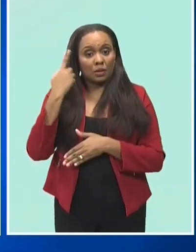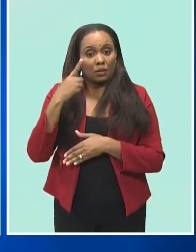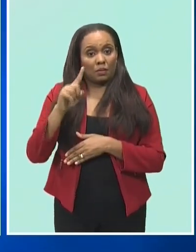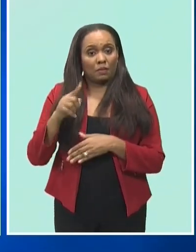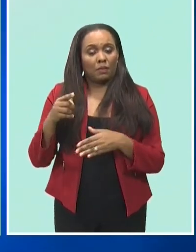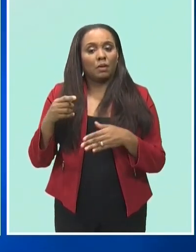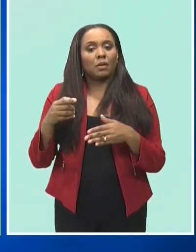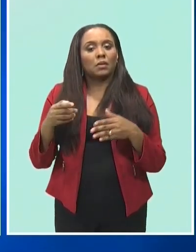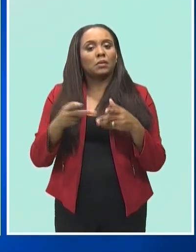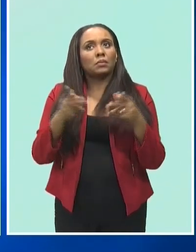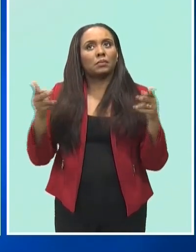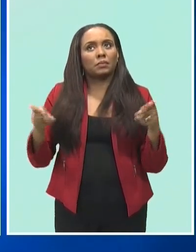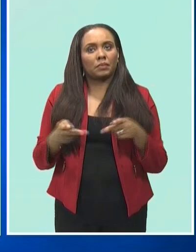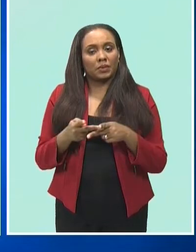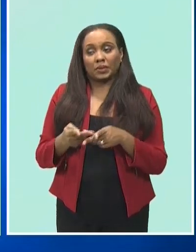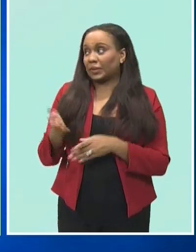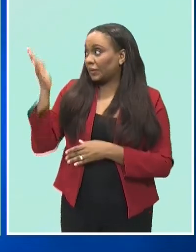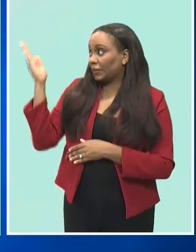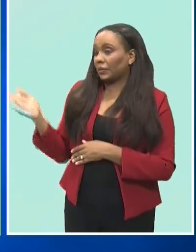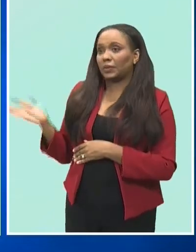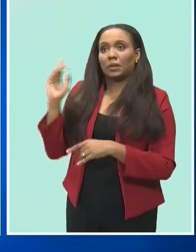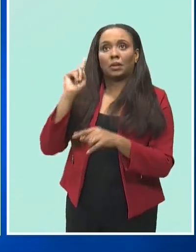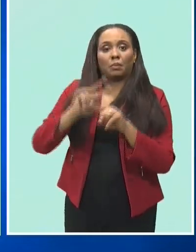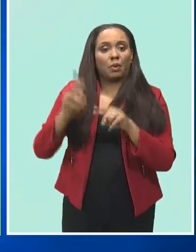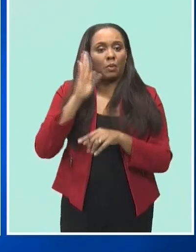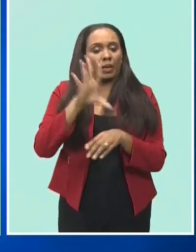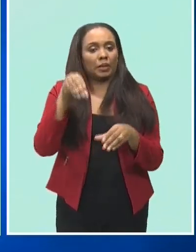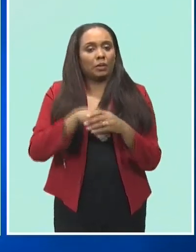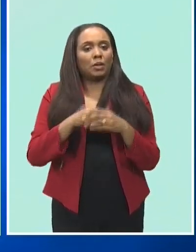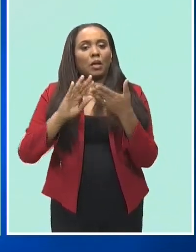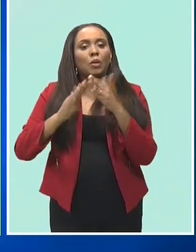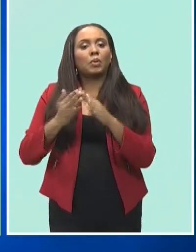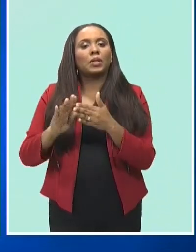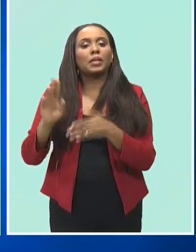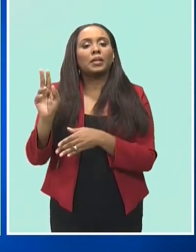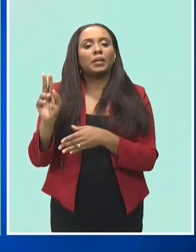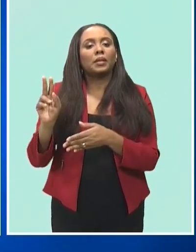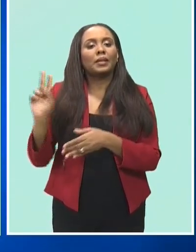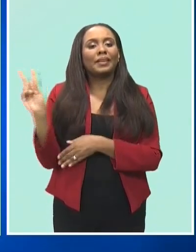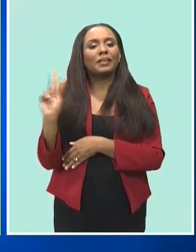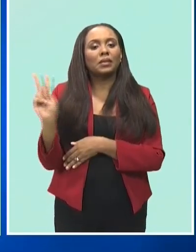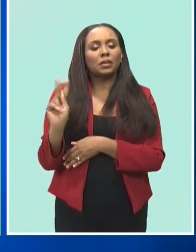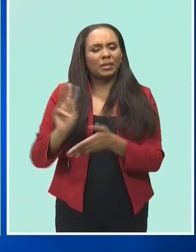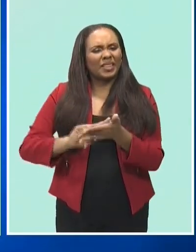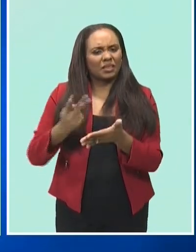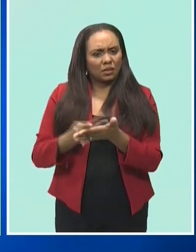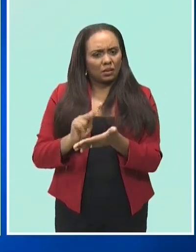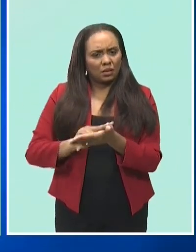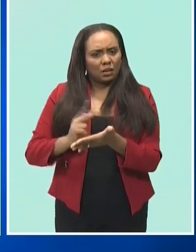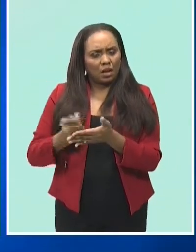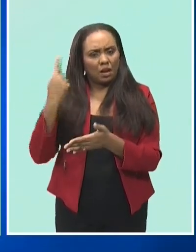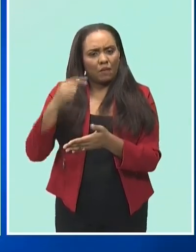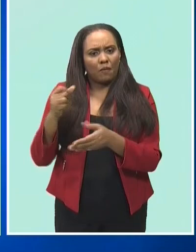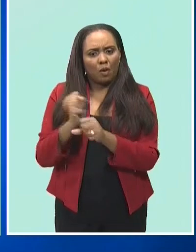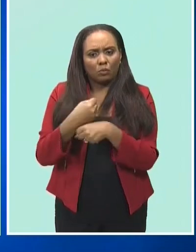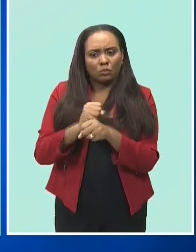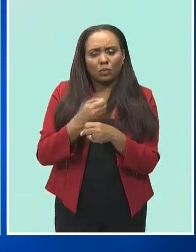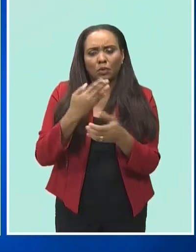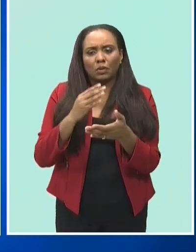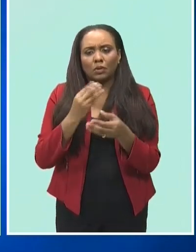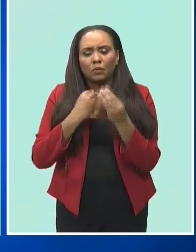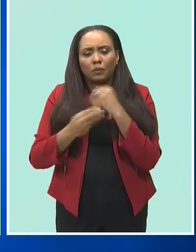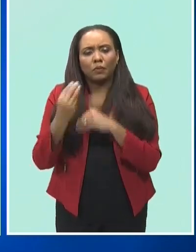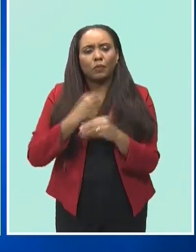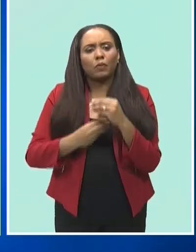relief facility, it is also expected to include a community kitchen capable of facilitating the preparation and delivery of hundreds of meals per